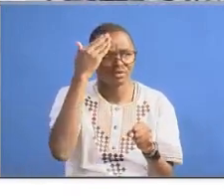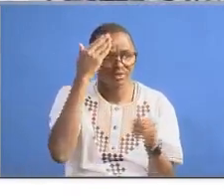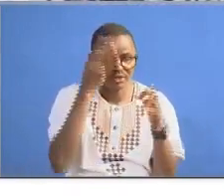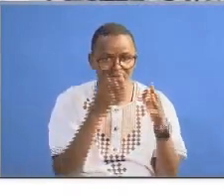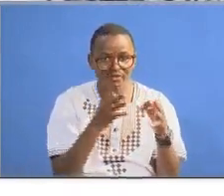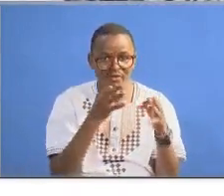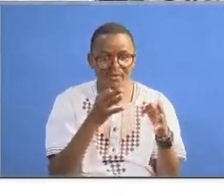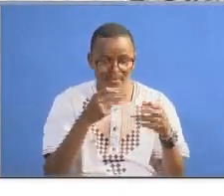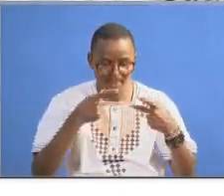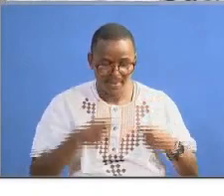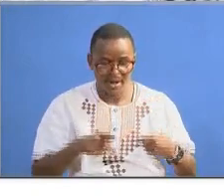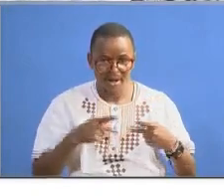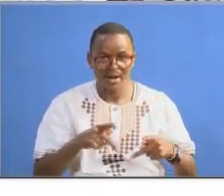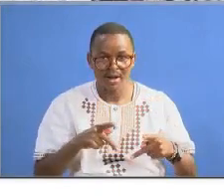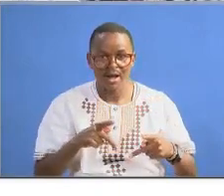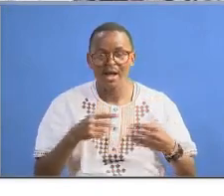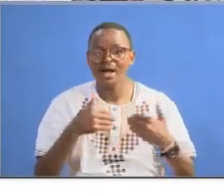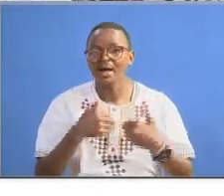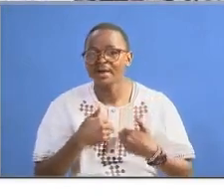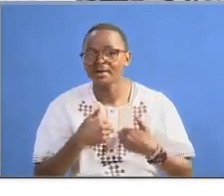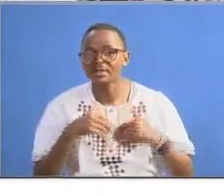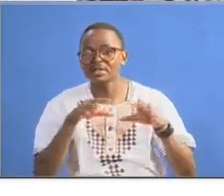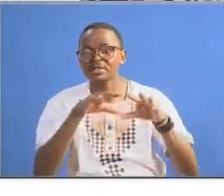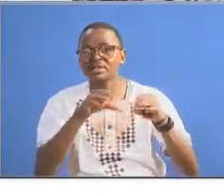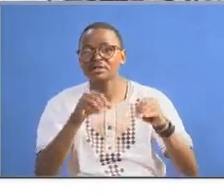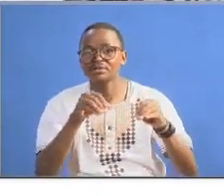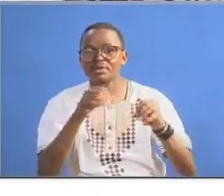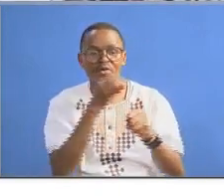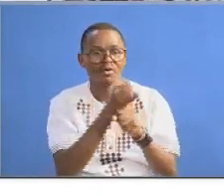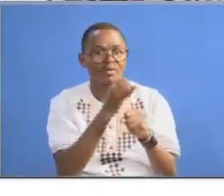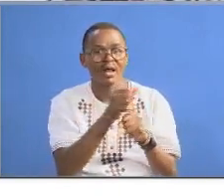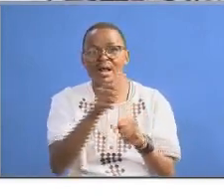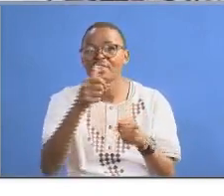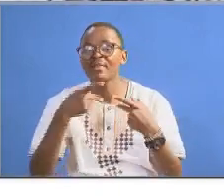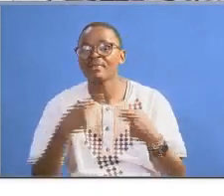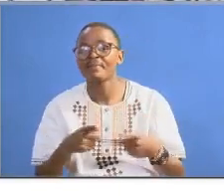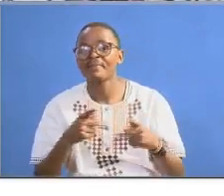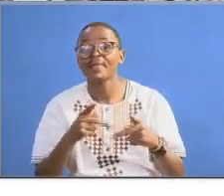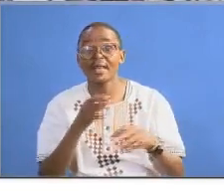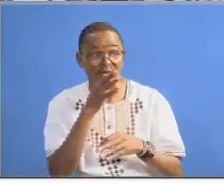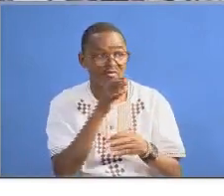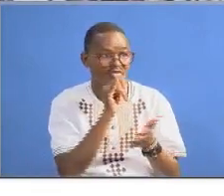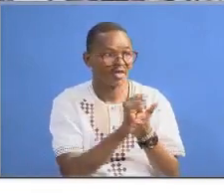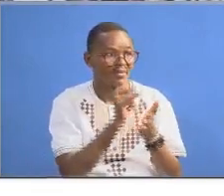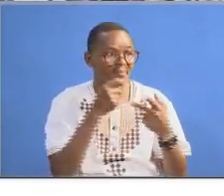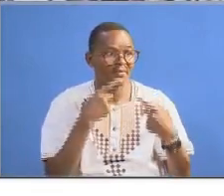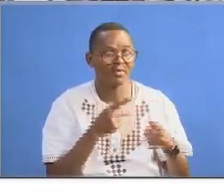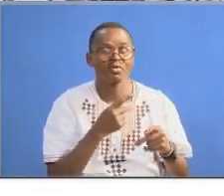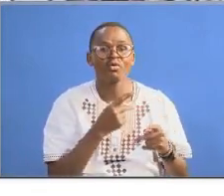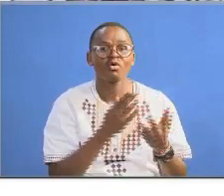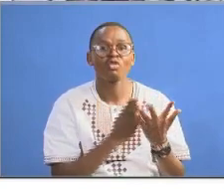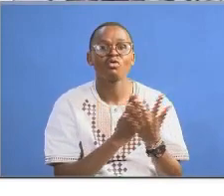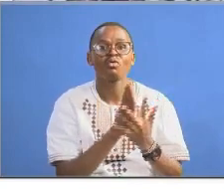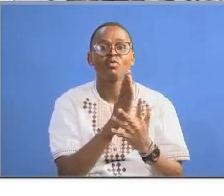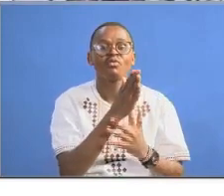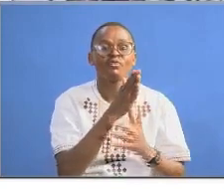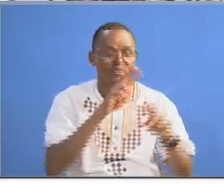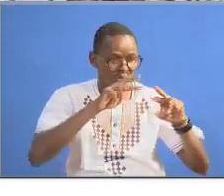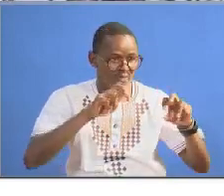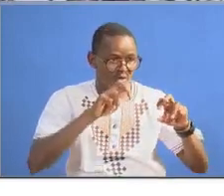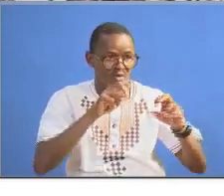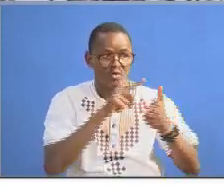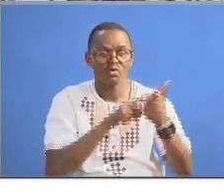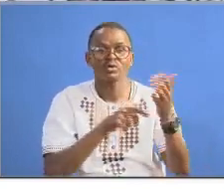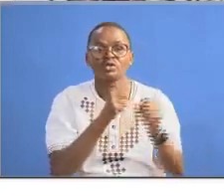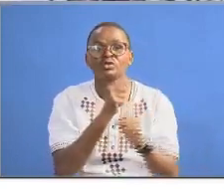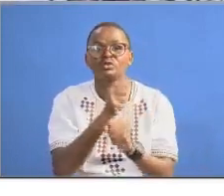if a person has taken the work to be done by another person, and if that person now goes through the vetting process, because